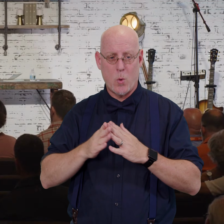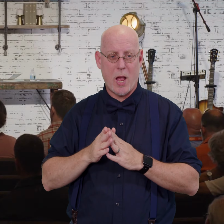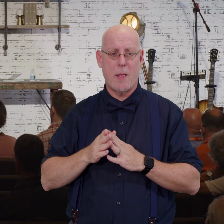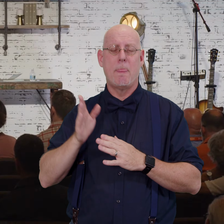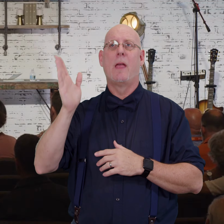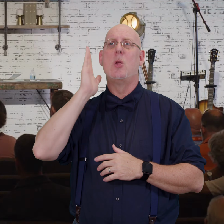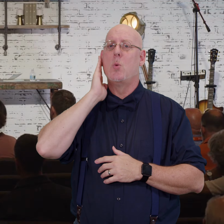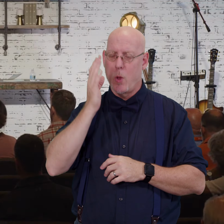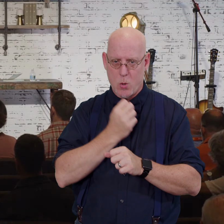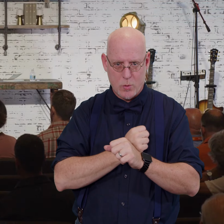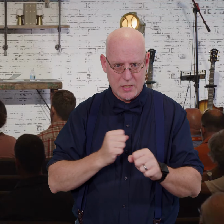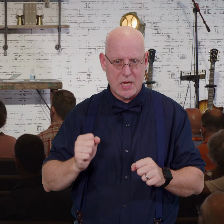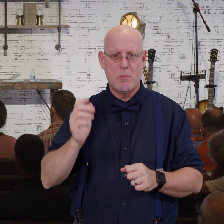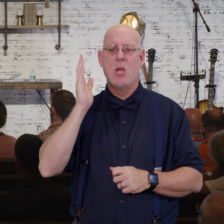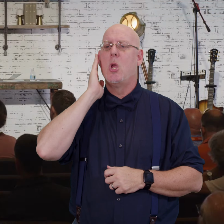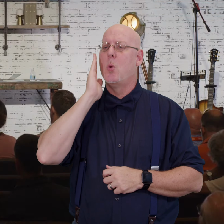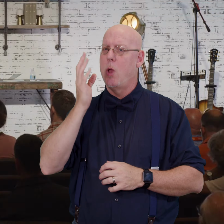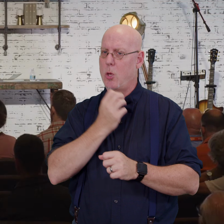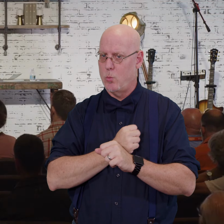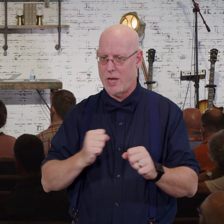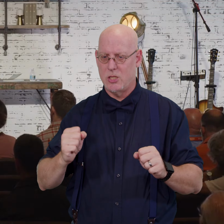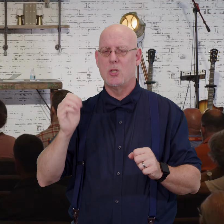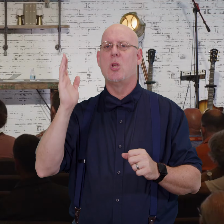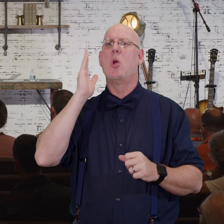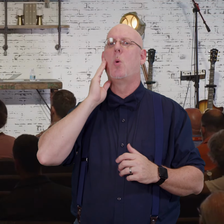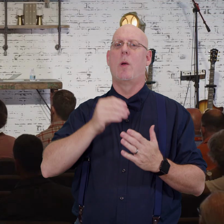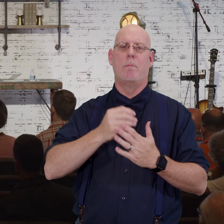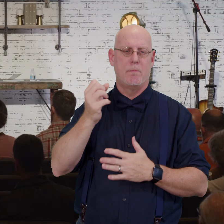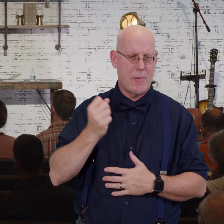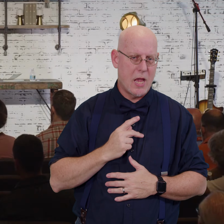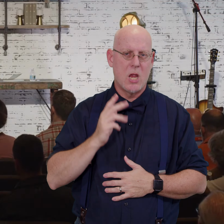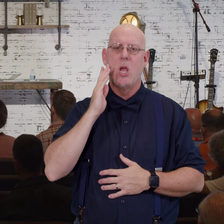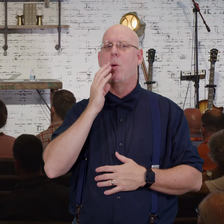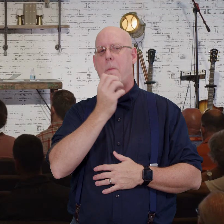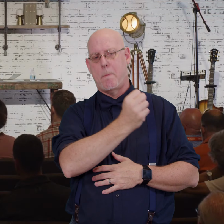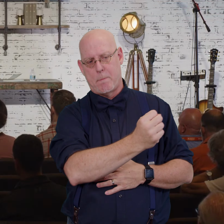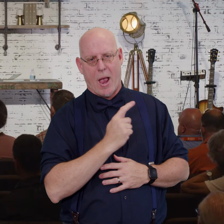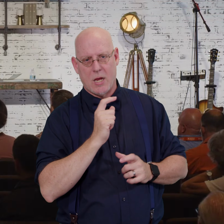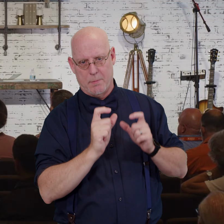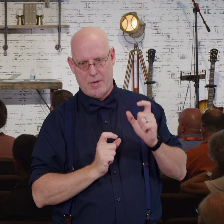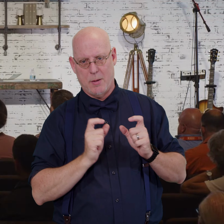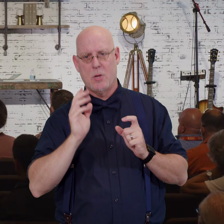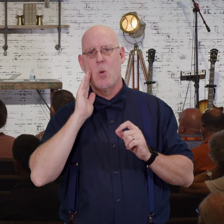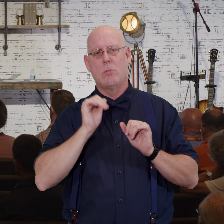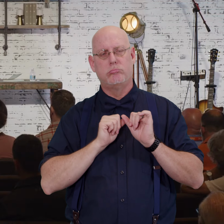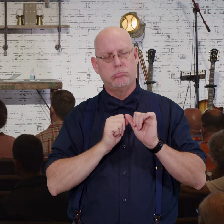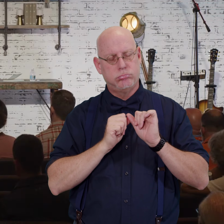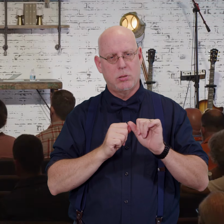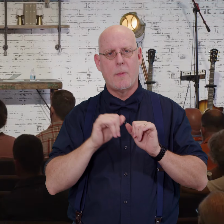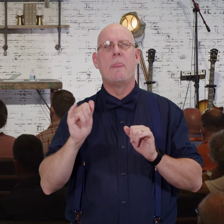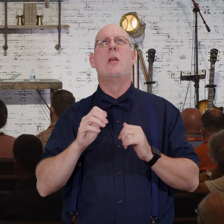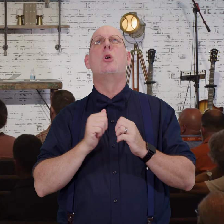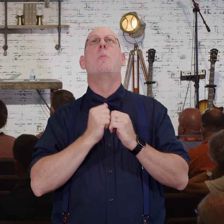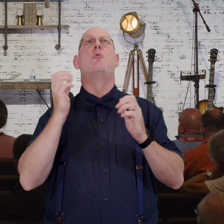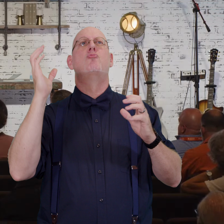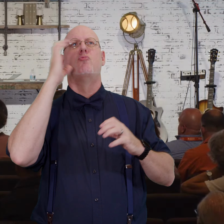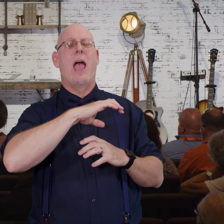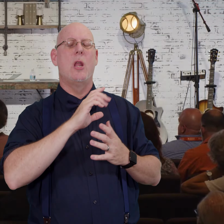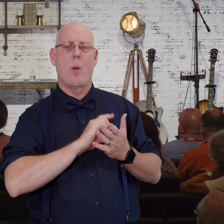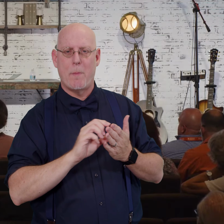And he will redeem. And he will rescue. And he will bring back his people. And he will continue. Like the most